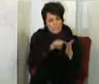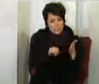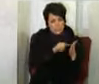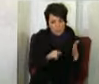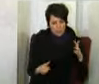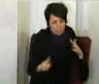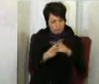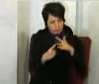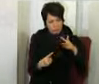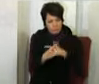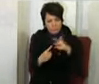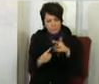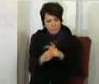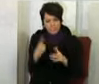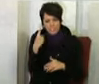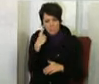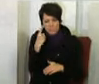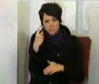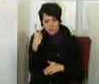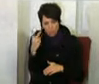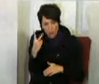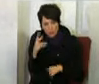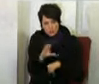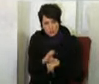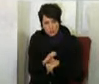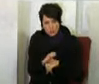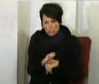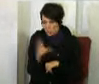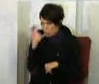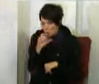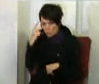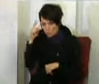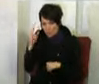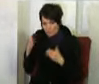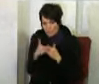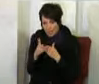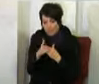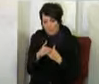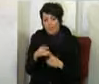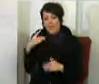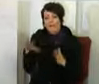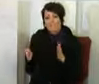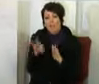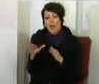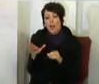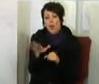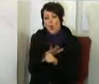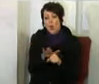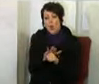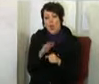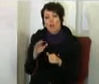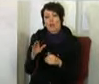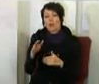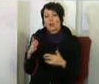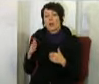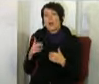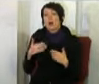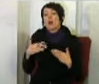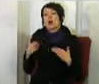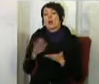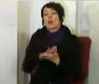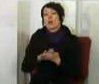was open to LGBT and decided to see if I could find a church that was nearby. I was blessed to find a local church called Gentle Shepherd Metropolitan